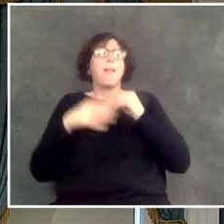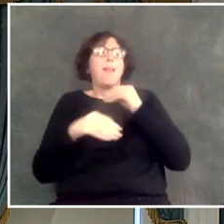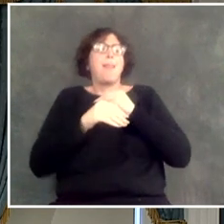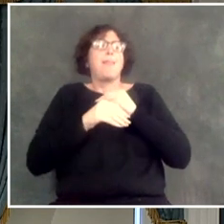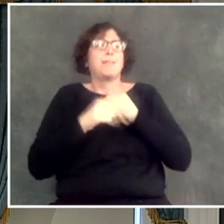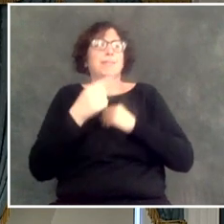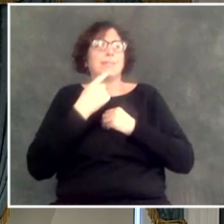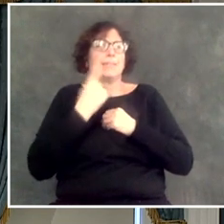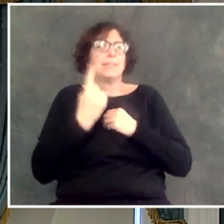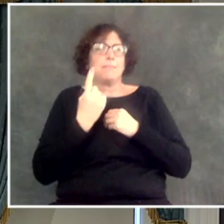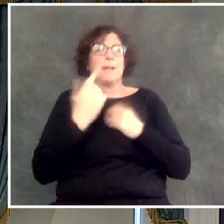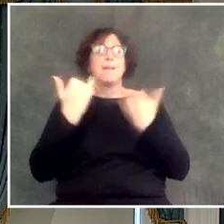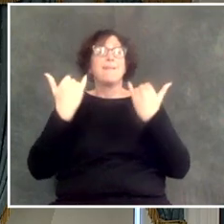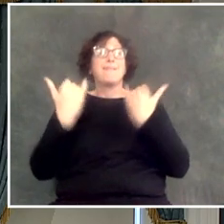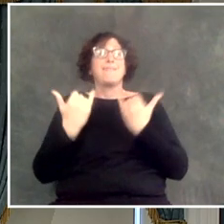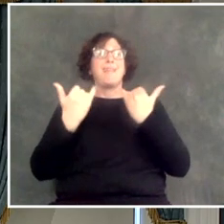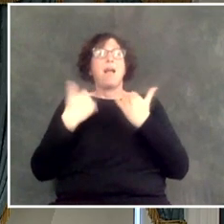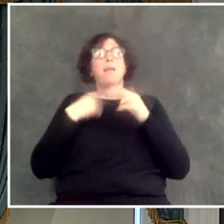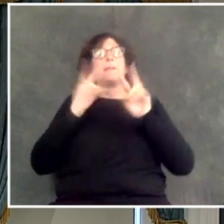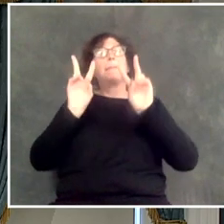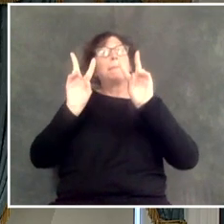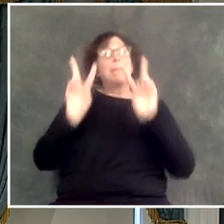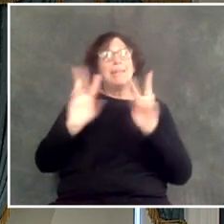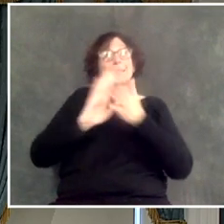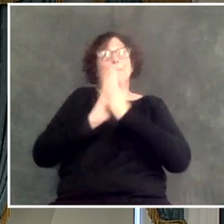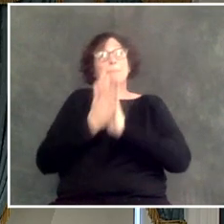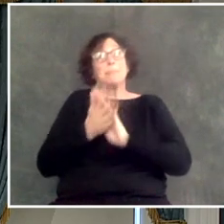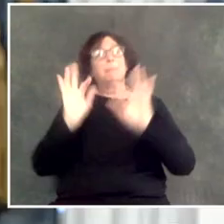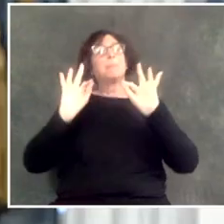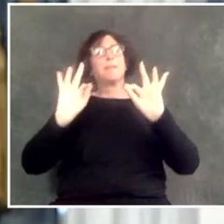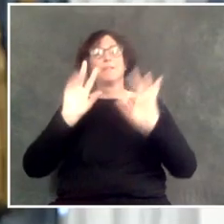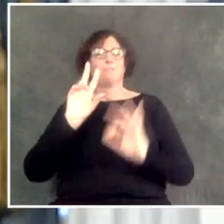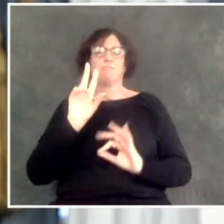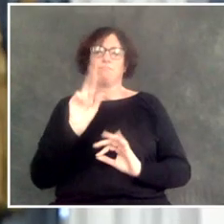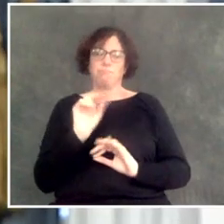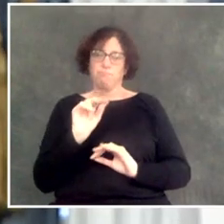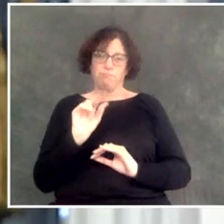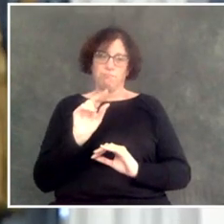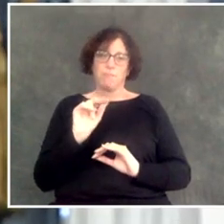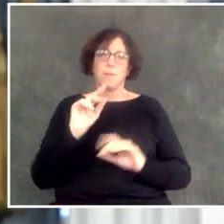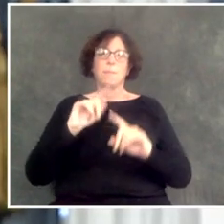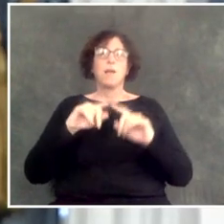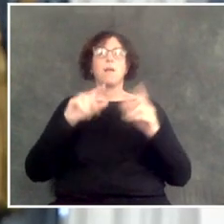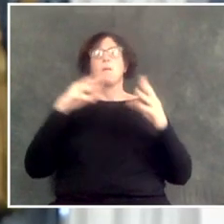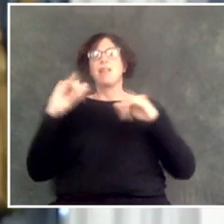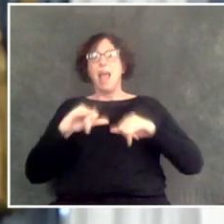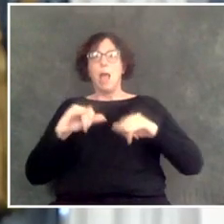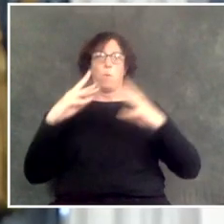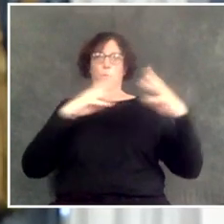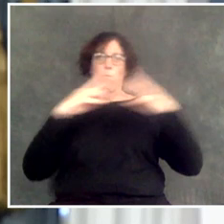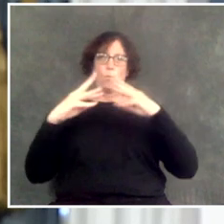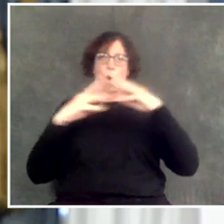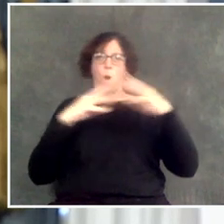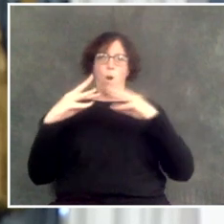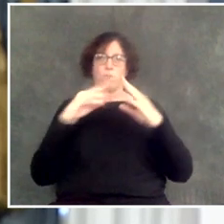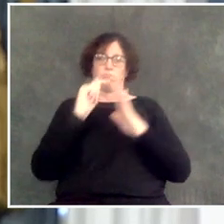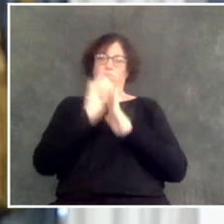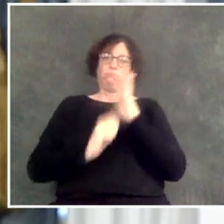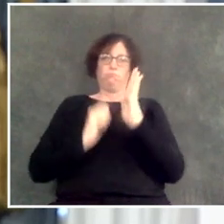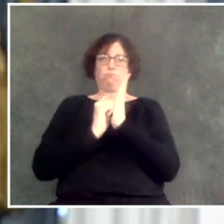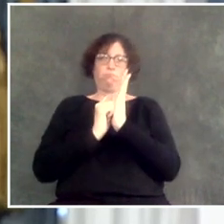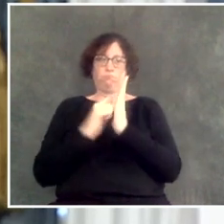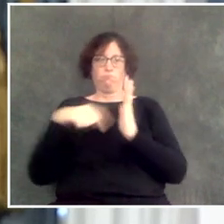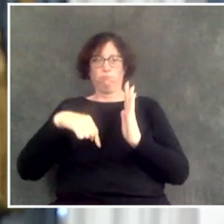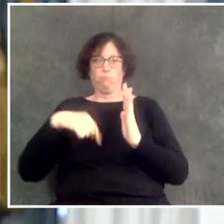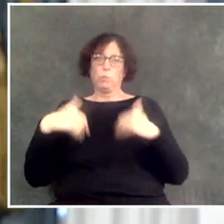we're in wartime, which means that we have to let go of that throwaway culture that we've had previously,